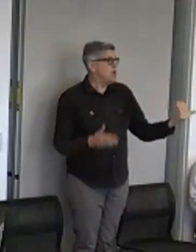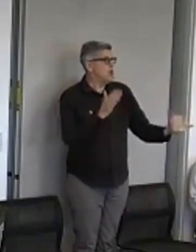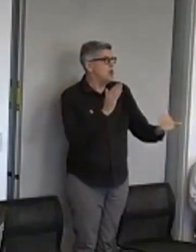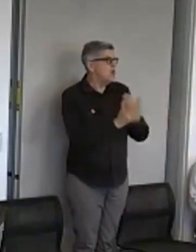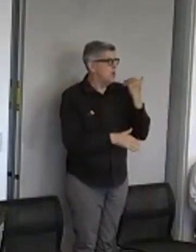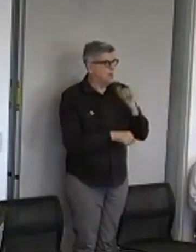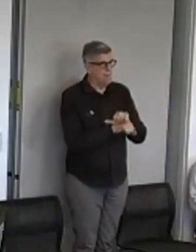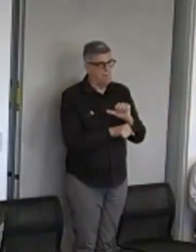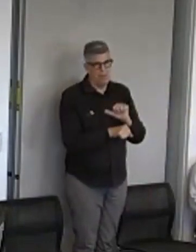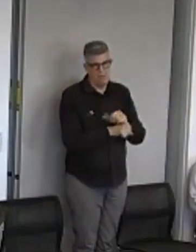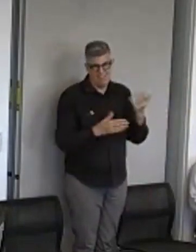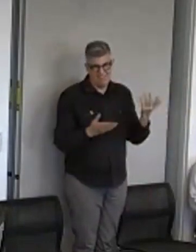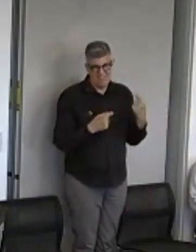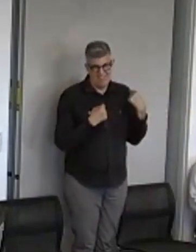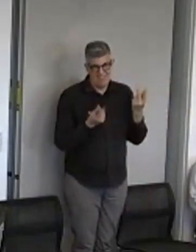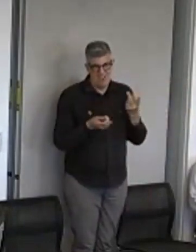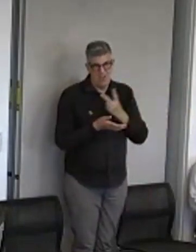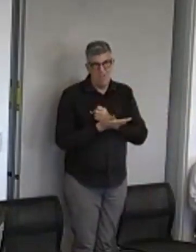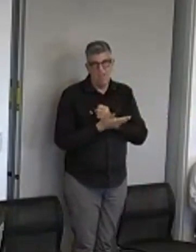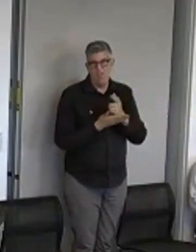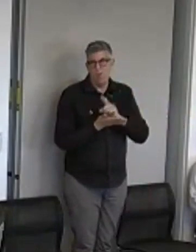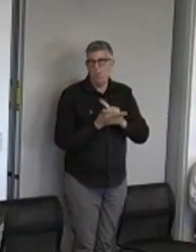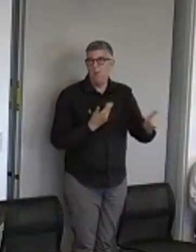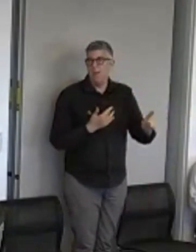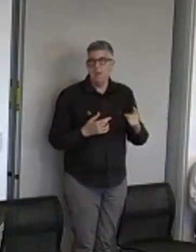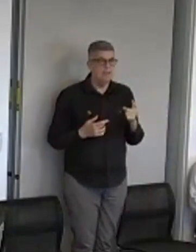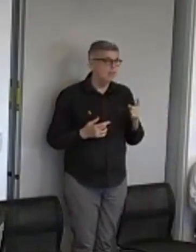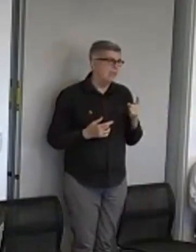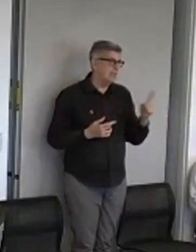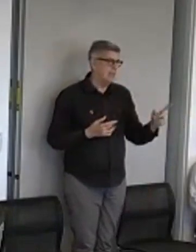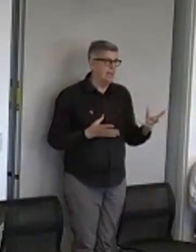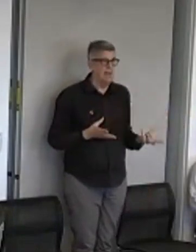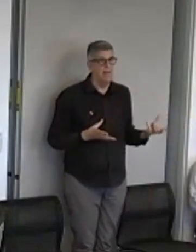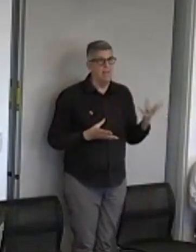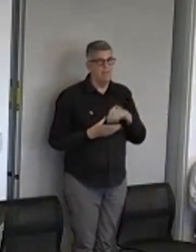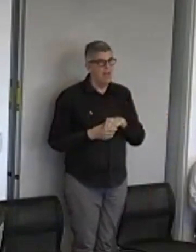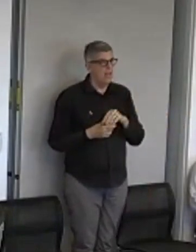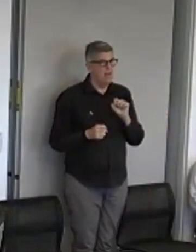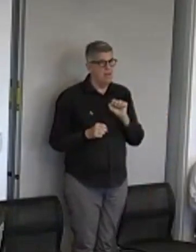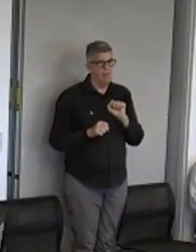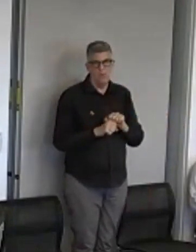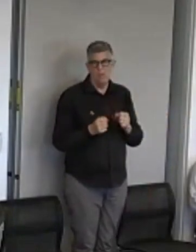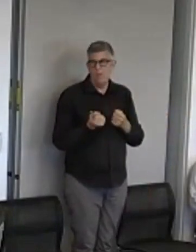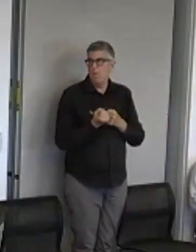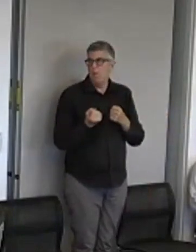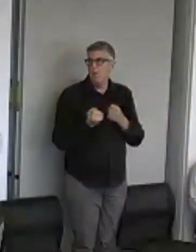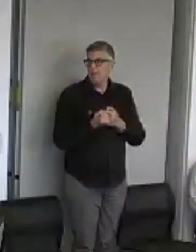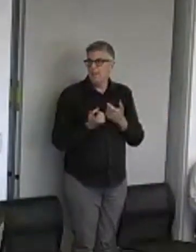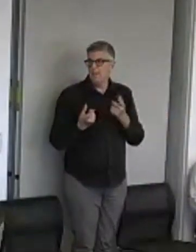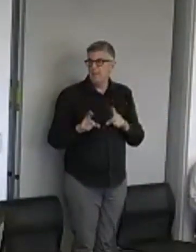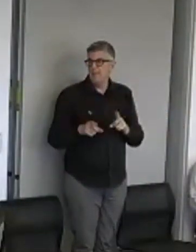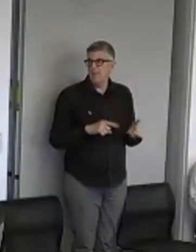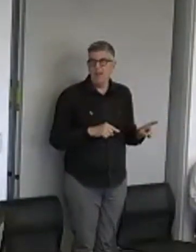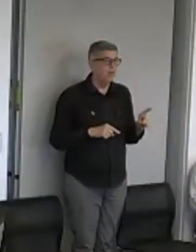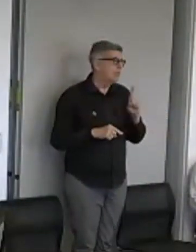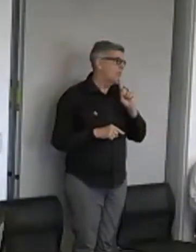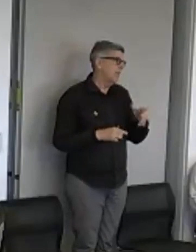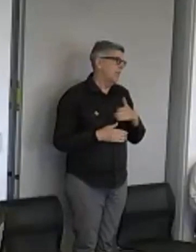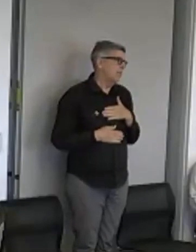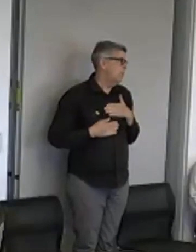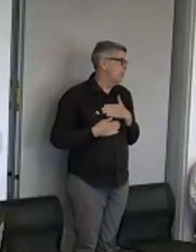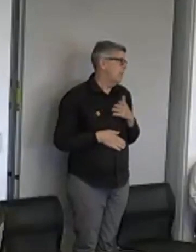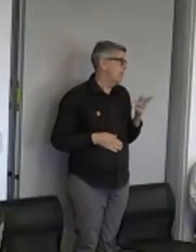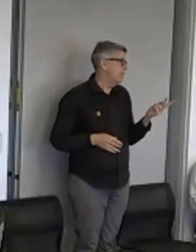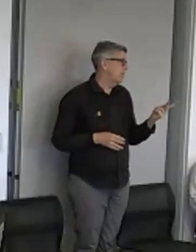weeks, and they totally stepped up with logistical support for this event. That was very much